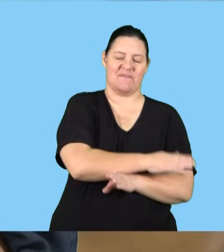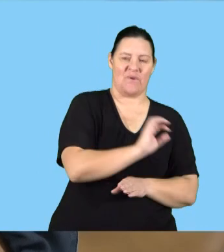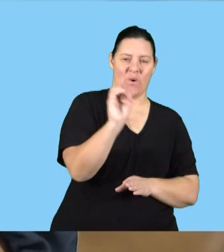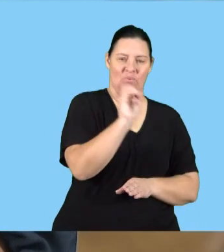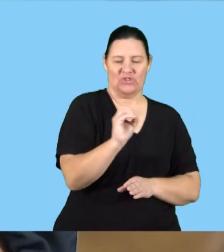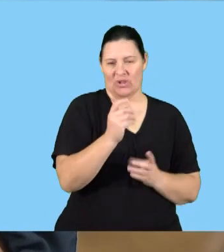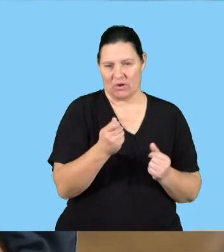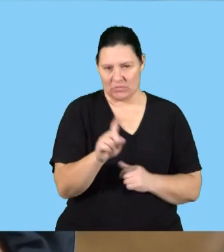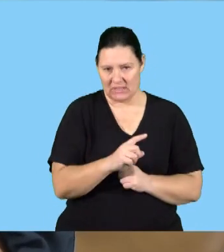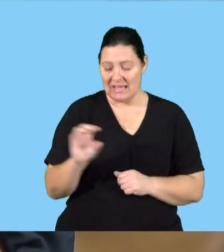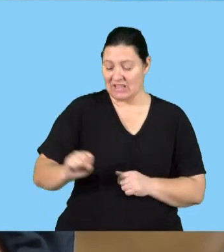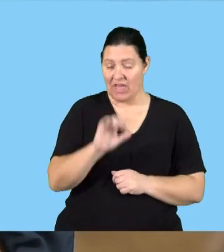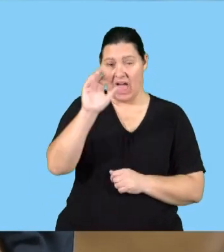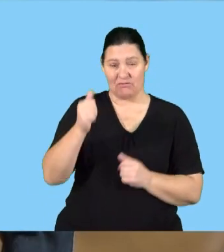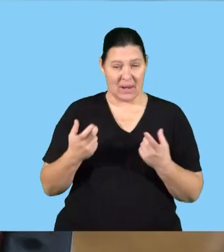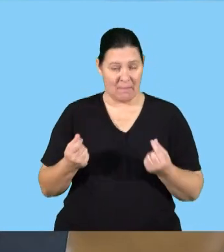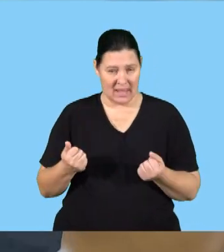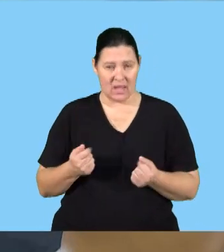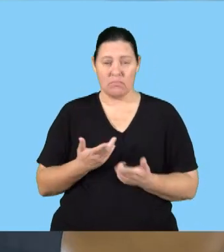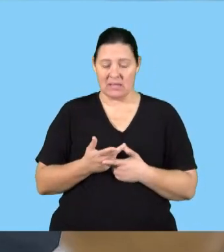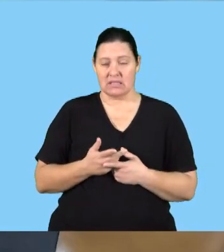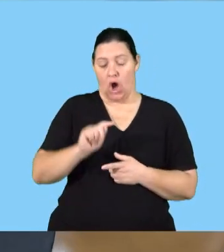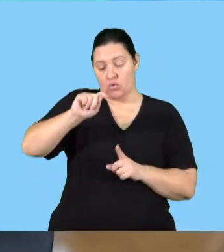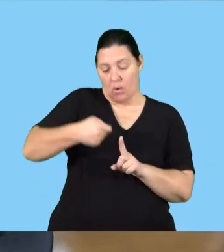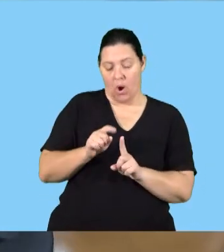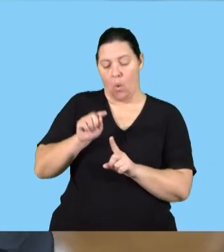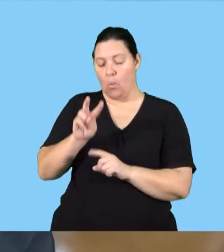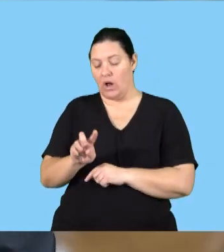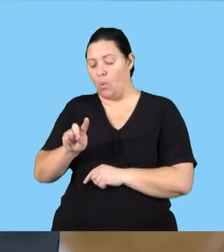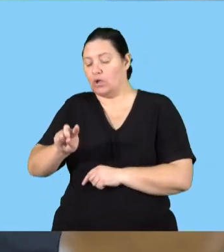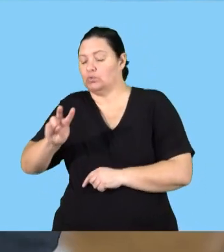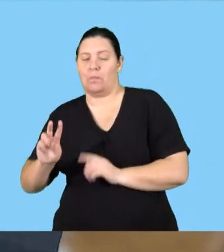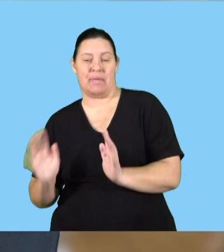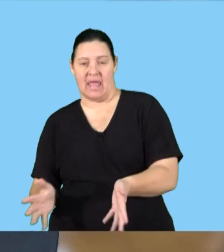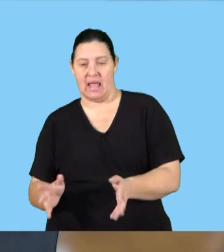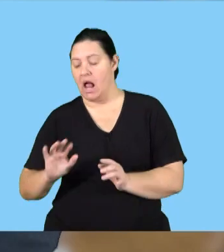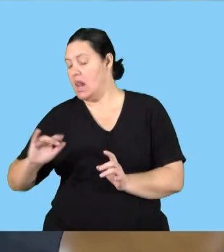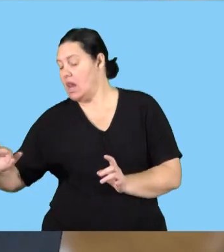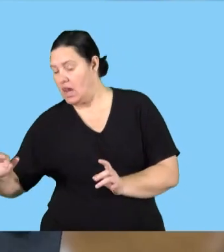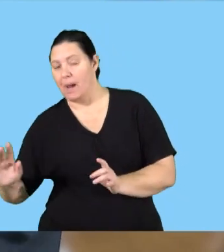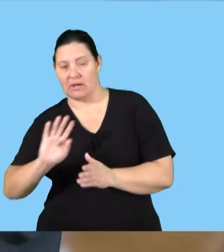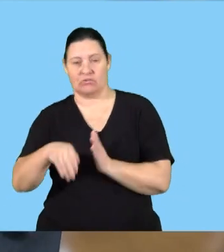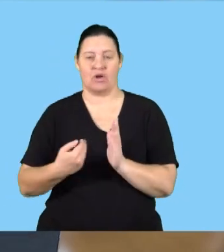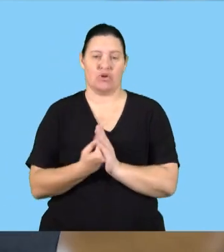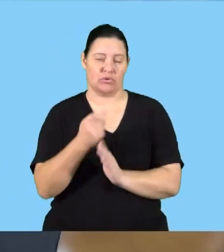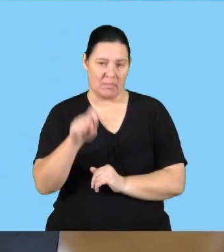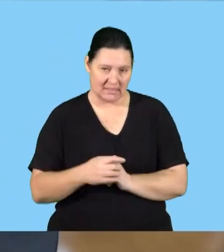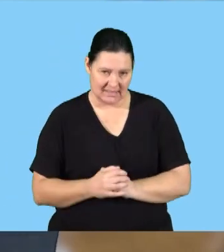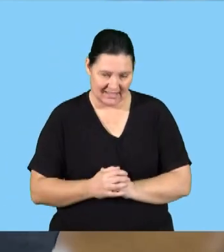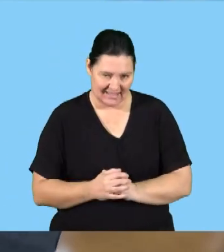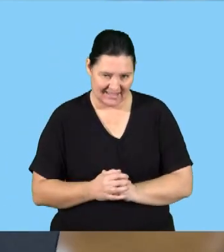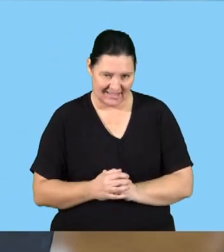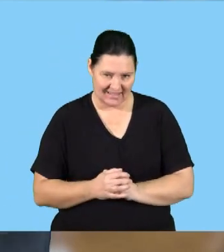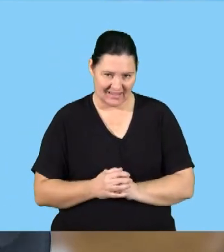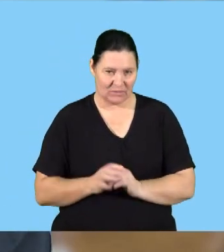remember, if it is South African currency, we need 2 values after a comma. Remember the principles of rounding off and round